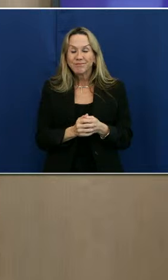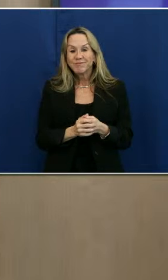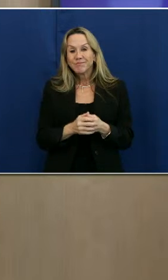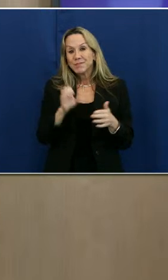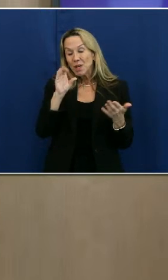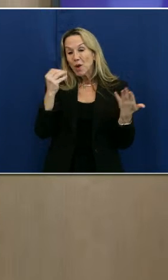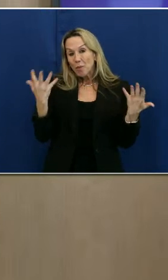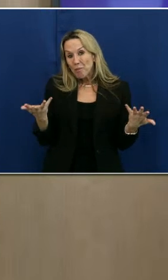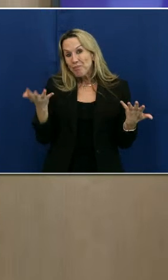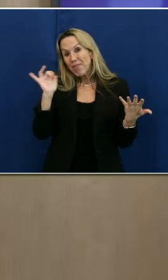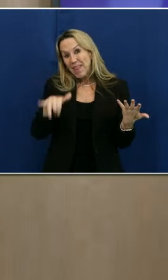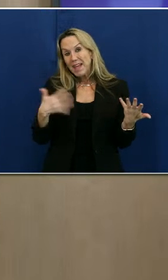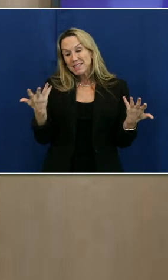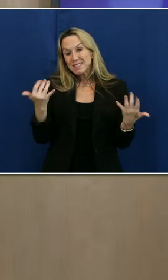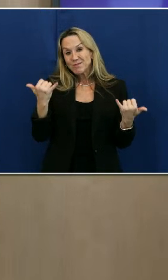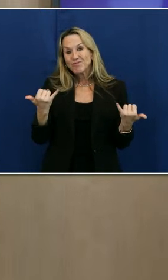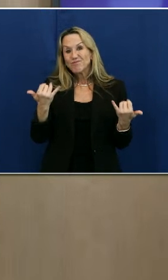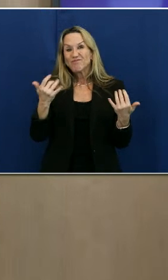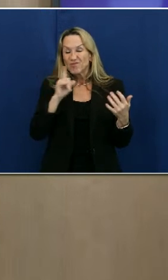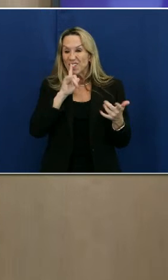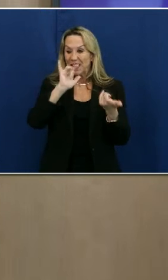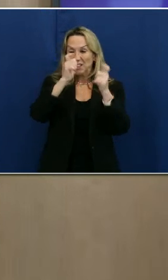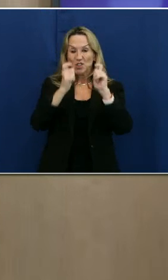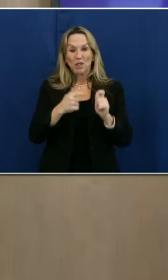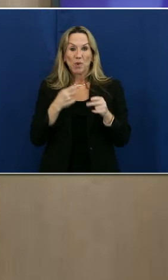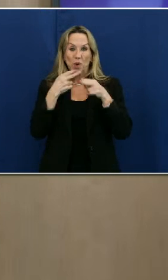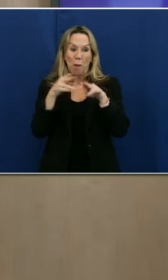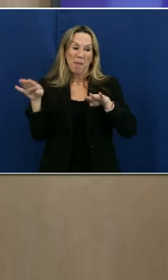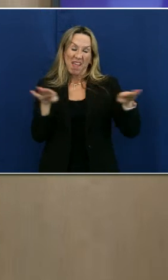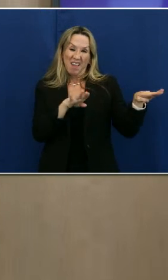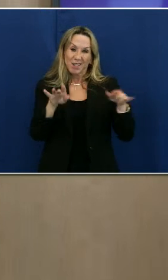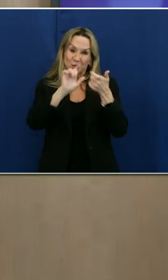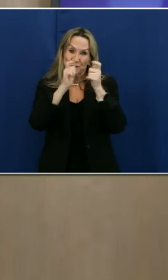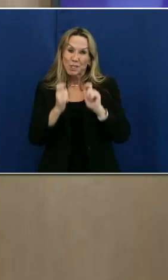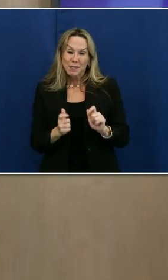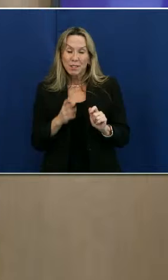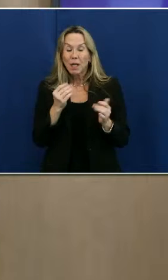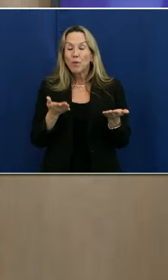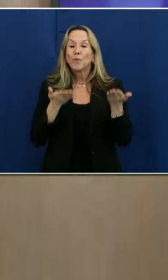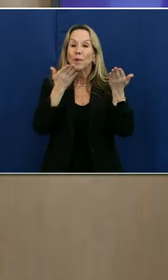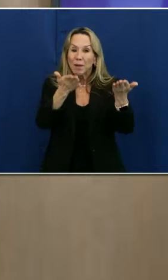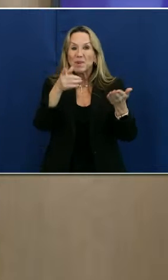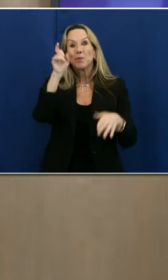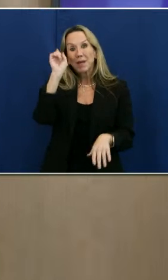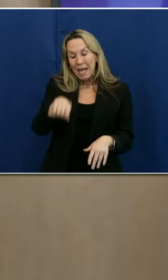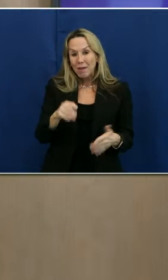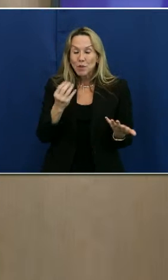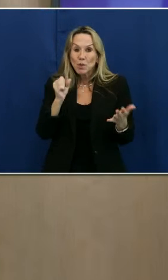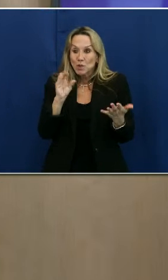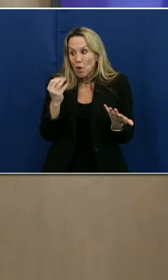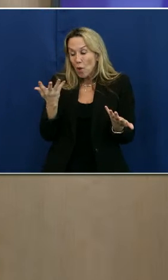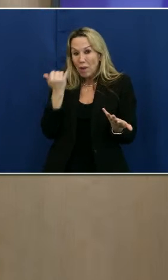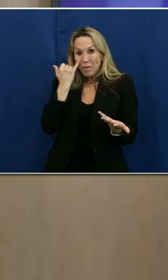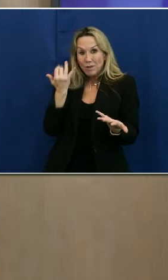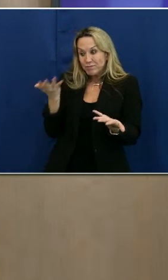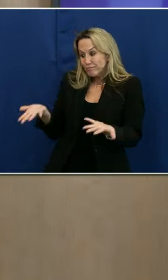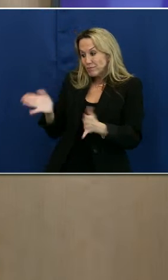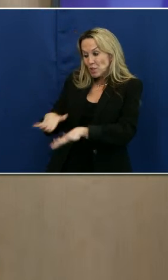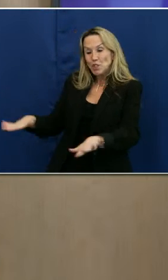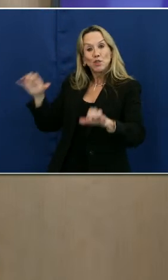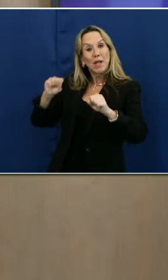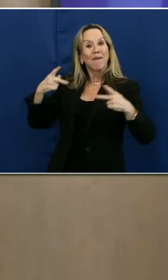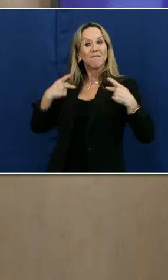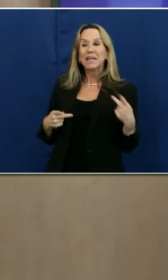So these are the behavioral changes and recommendations that need to be made in order for children to get